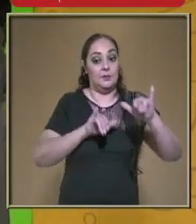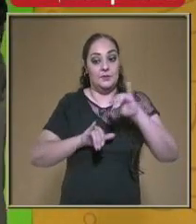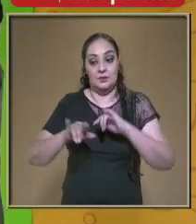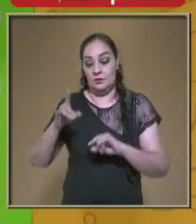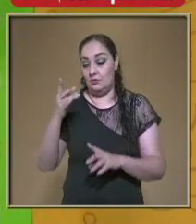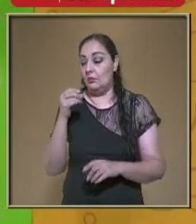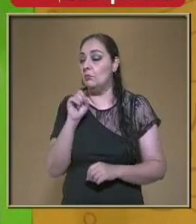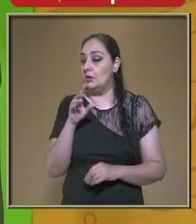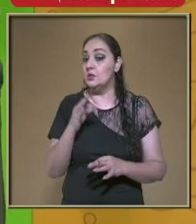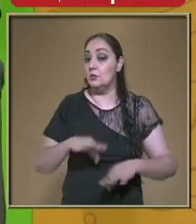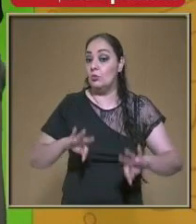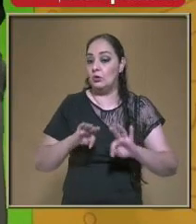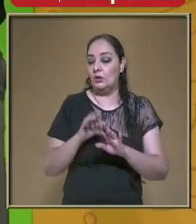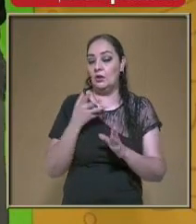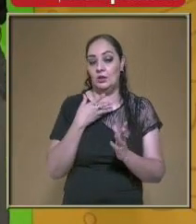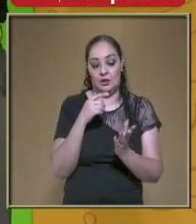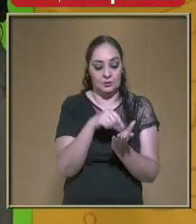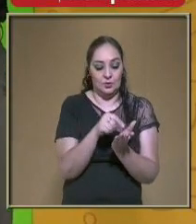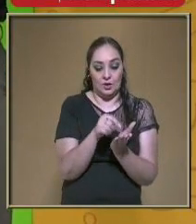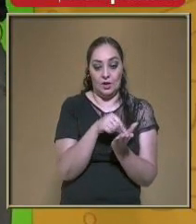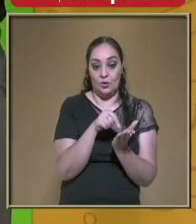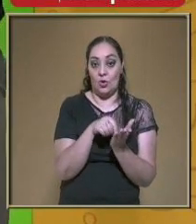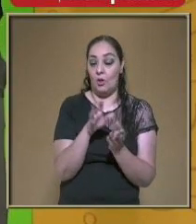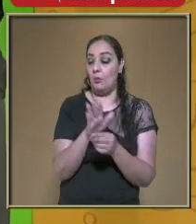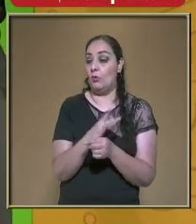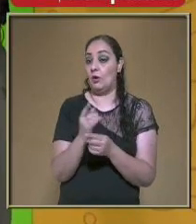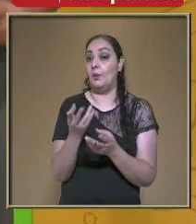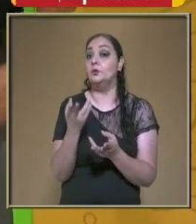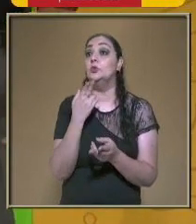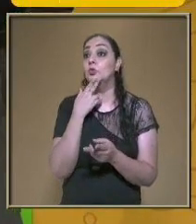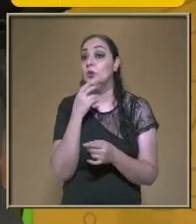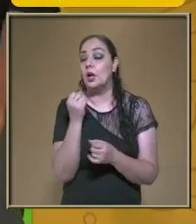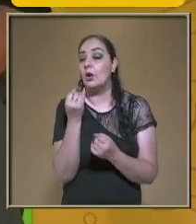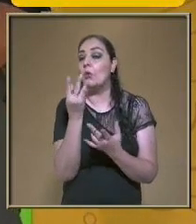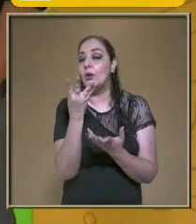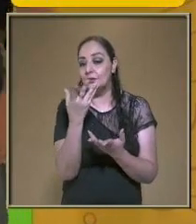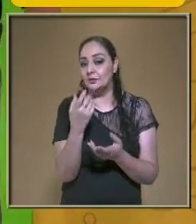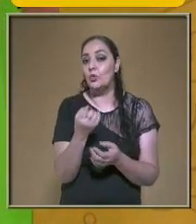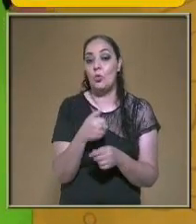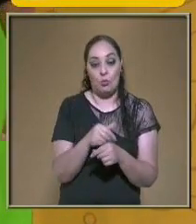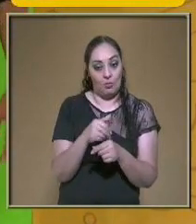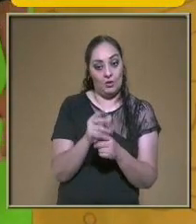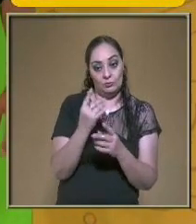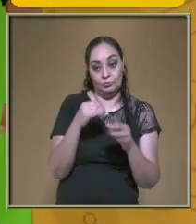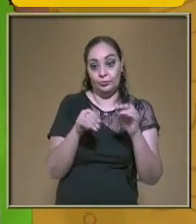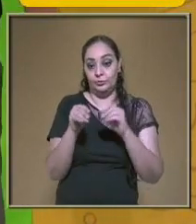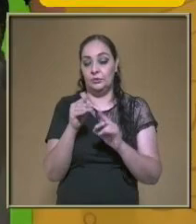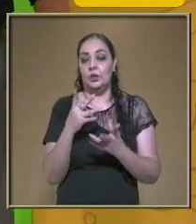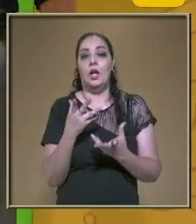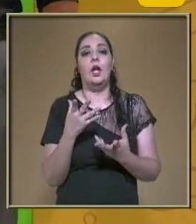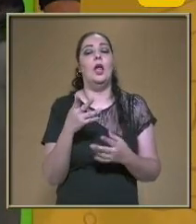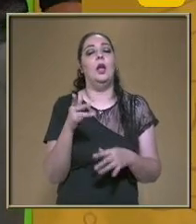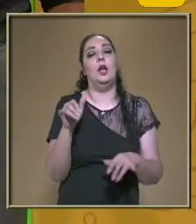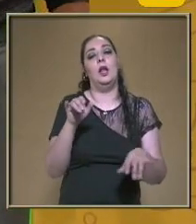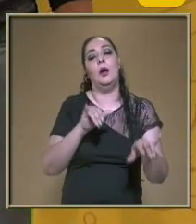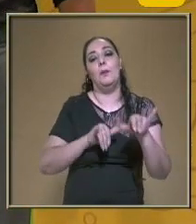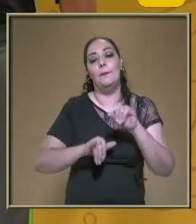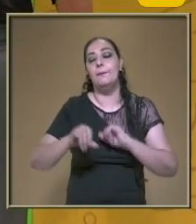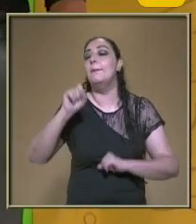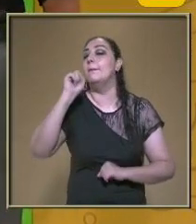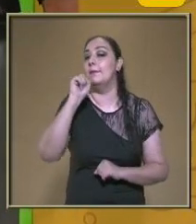very important to have a calculator because you are going to use some quantities, okay? So laboratory equipment, it's